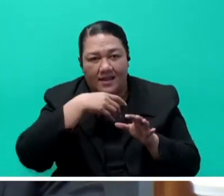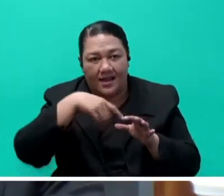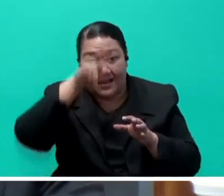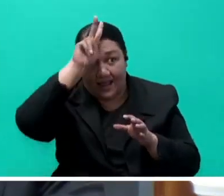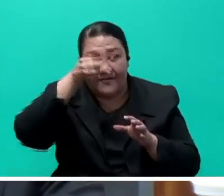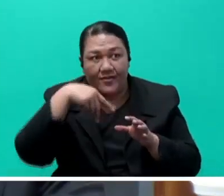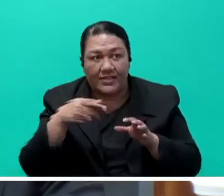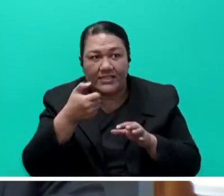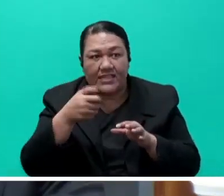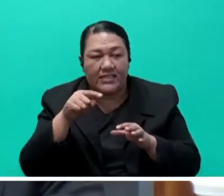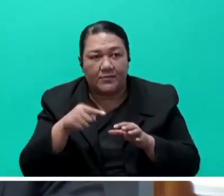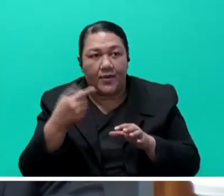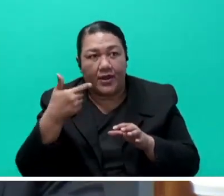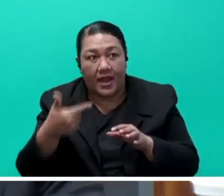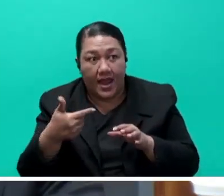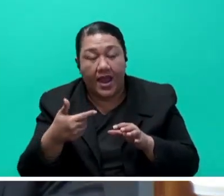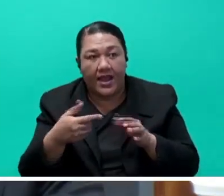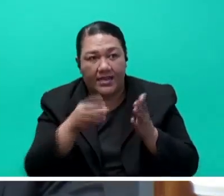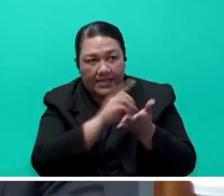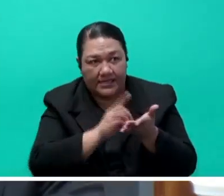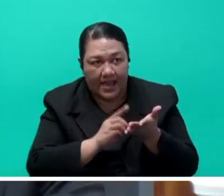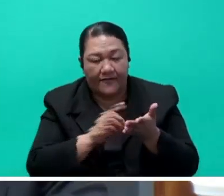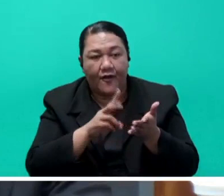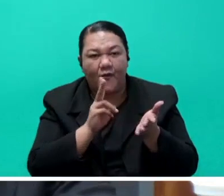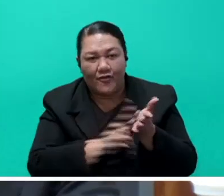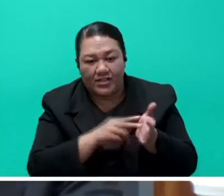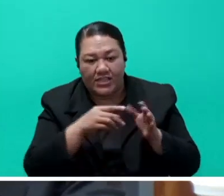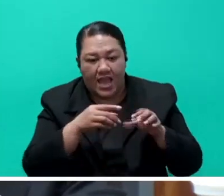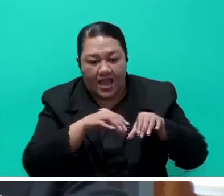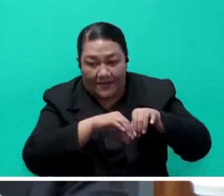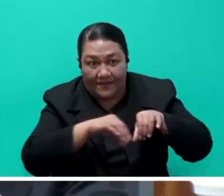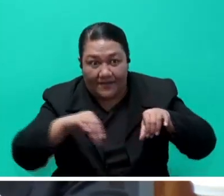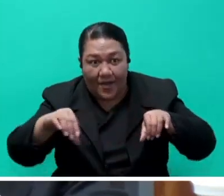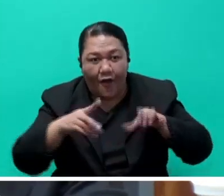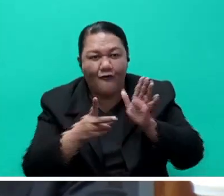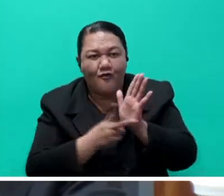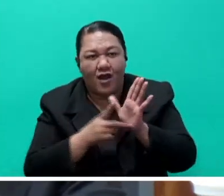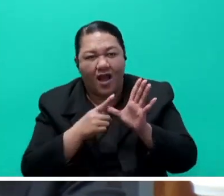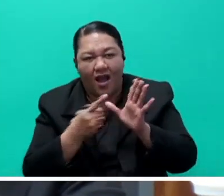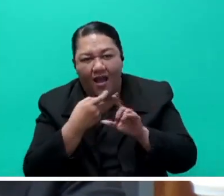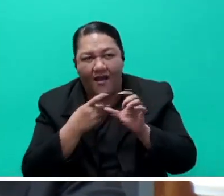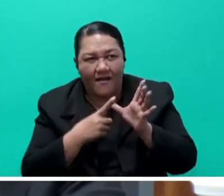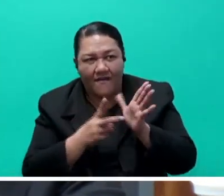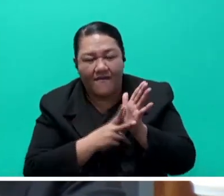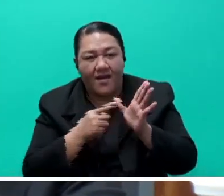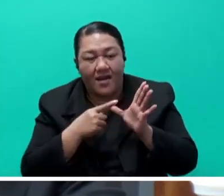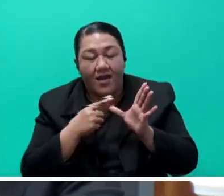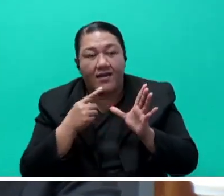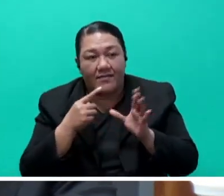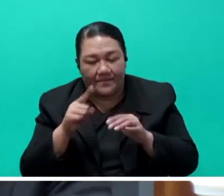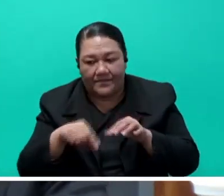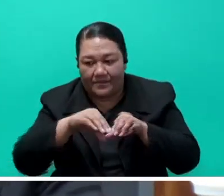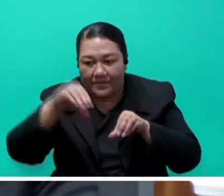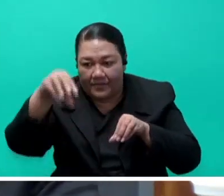of 7.8 kilometer design and build section from Vunisei village junctions to Vukavu village junction, which includes